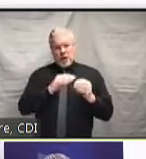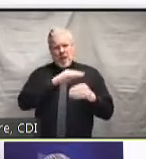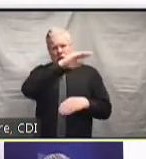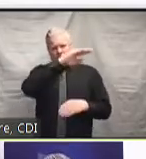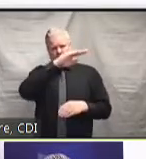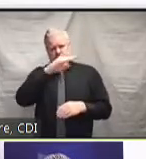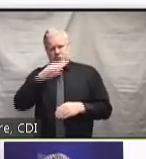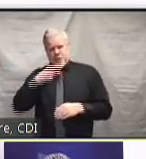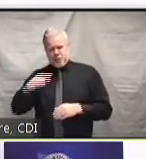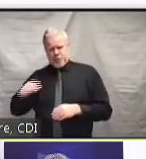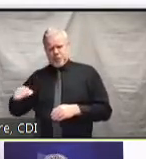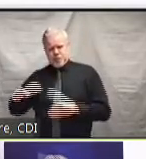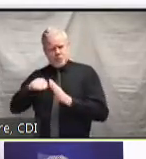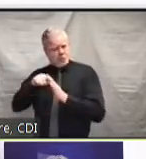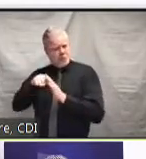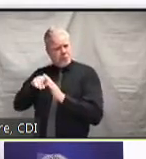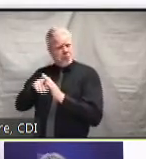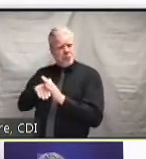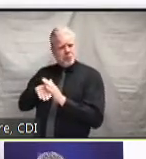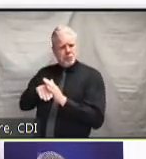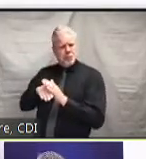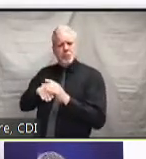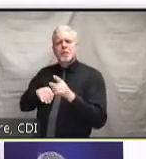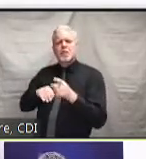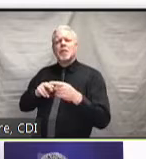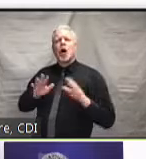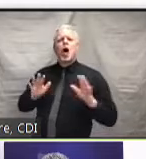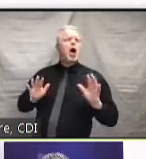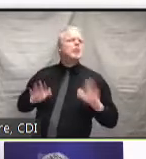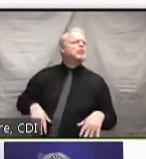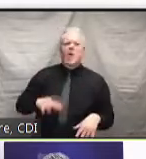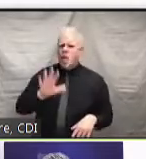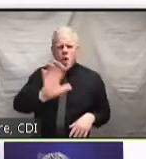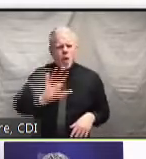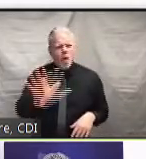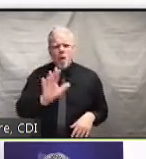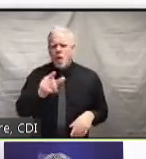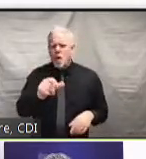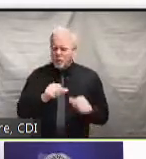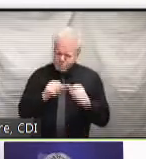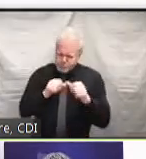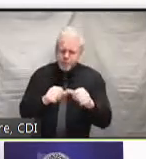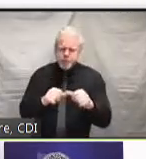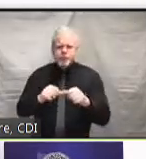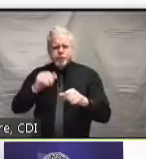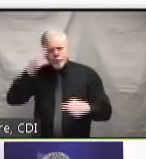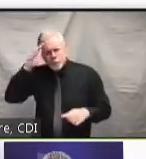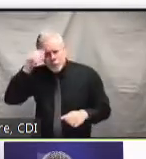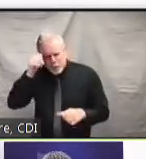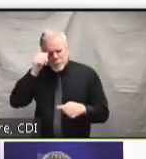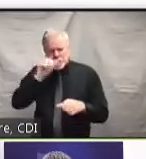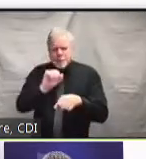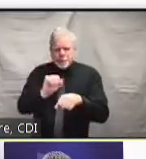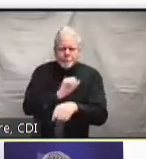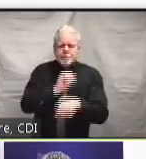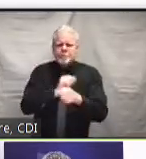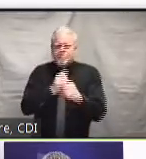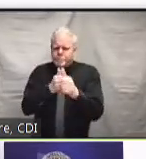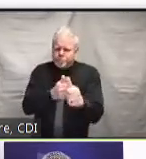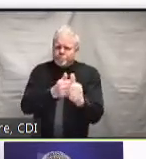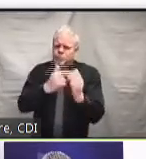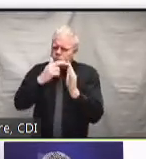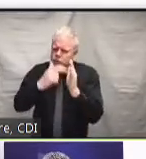efforts. This week, again, I'd like to share a few slides from the Monroe County COVID-19 dashboard to give us all a sense of what we're seeing